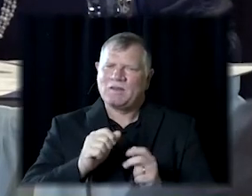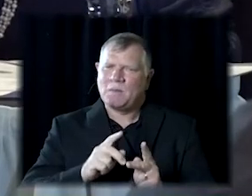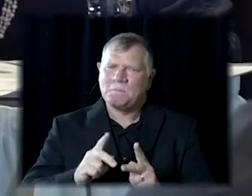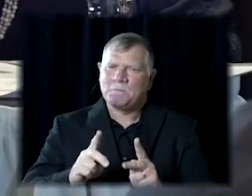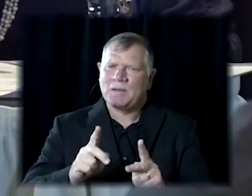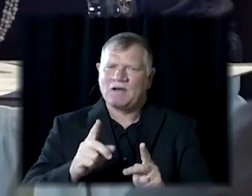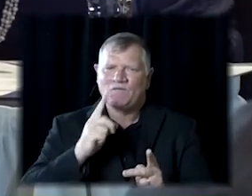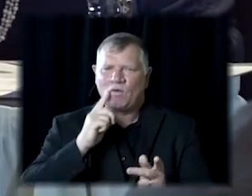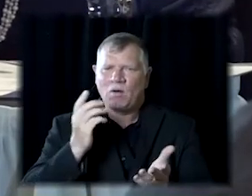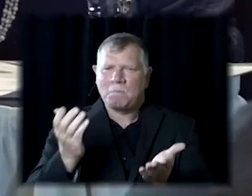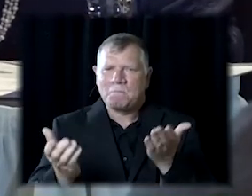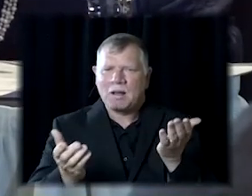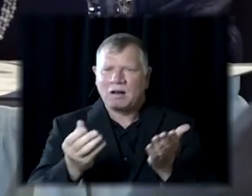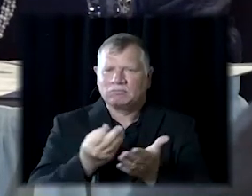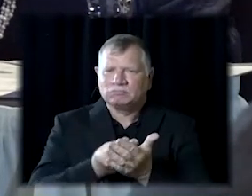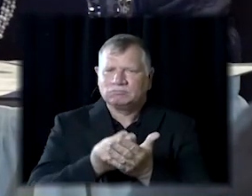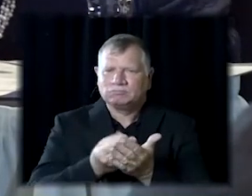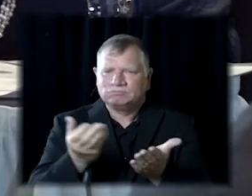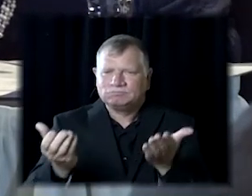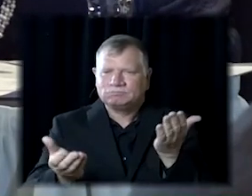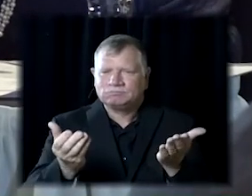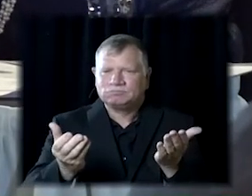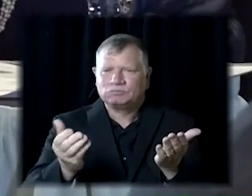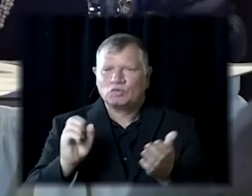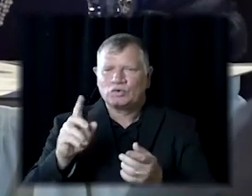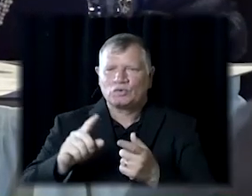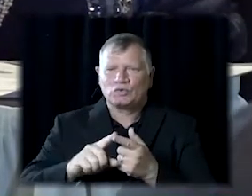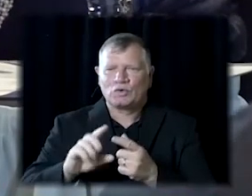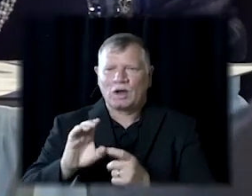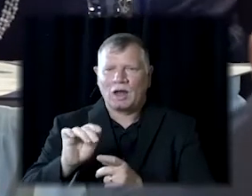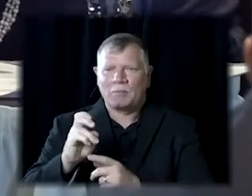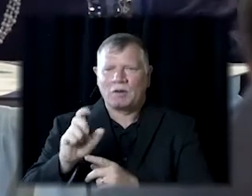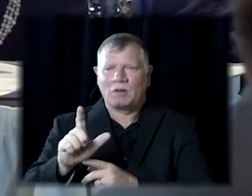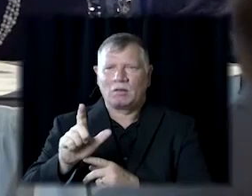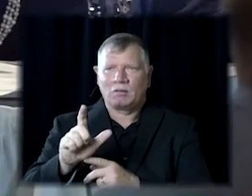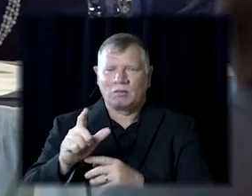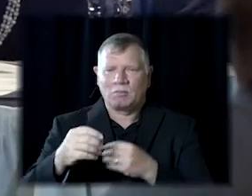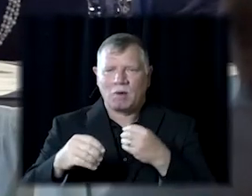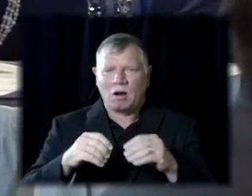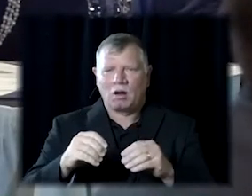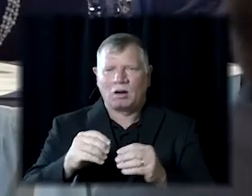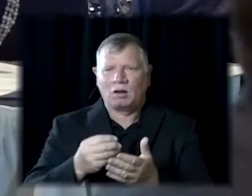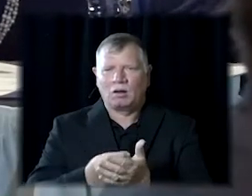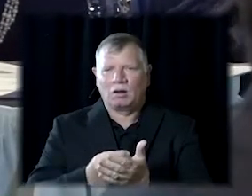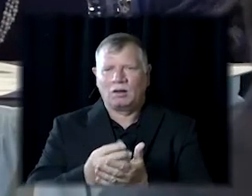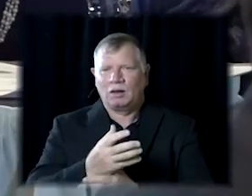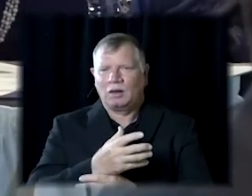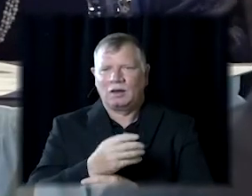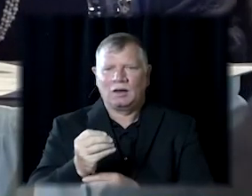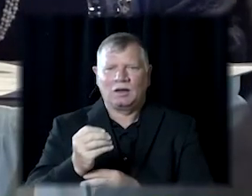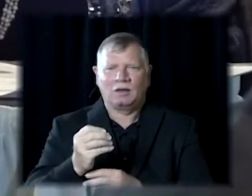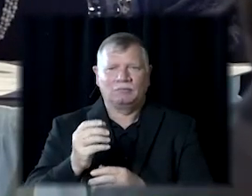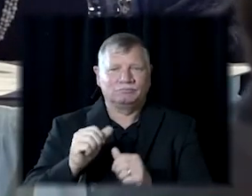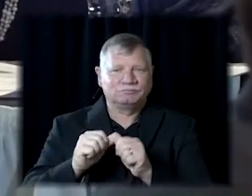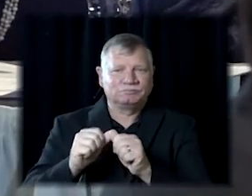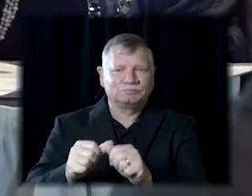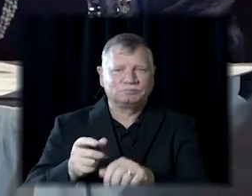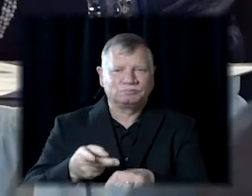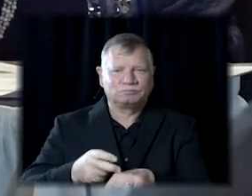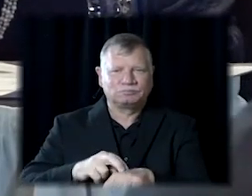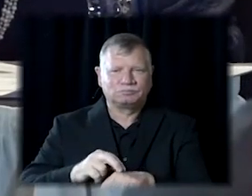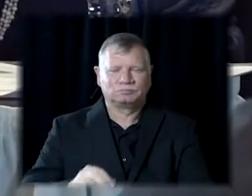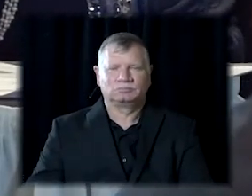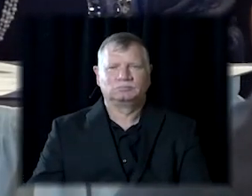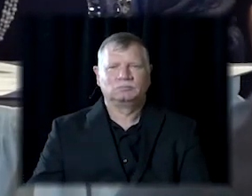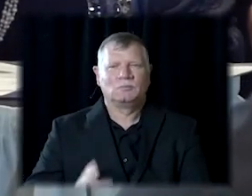for fiscal balance, a return to capital markets, and economic sustainability for the island's future. That said, the